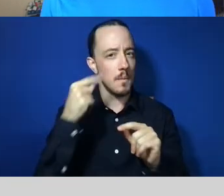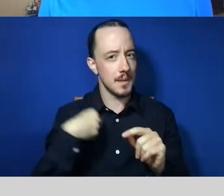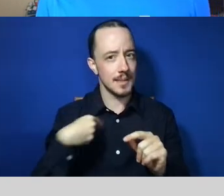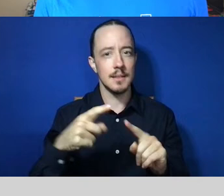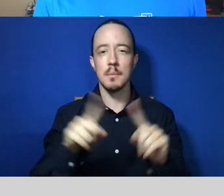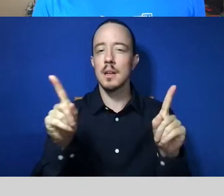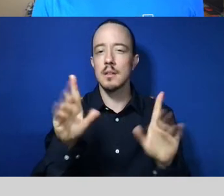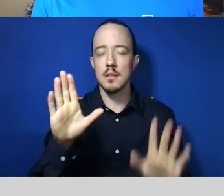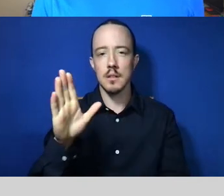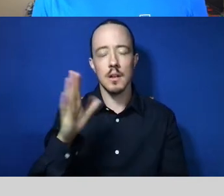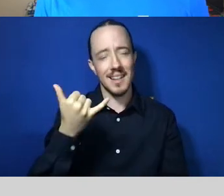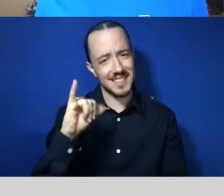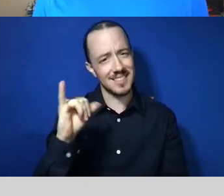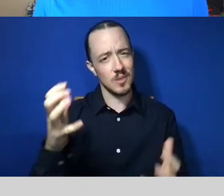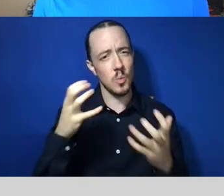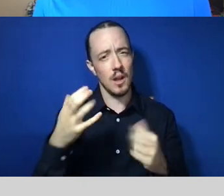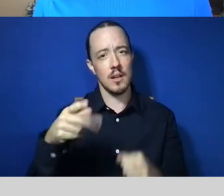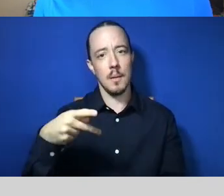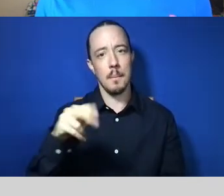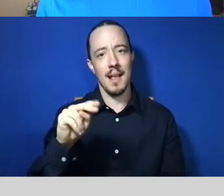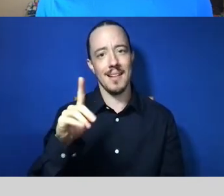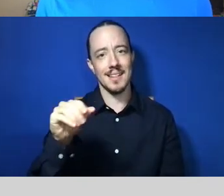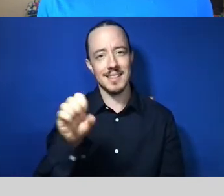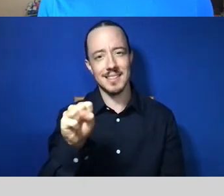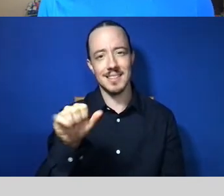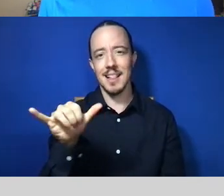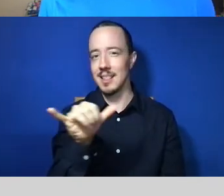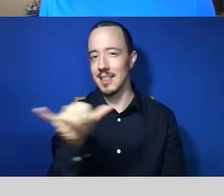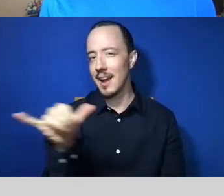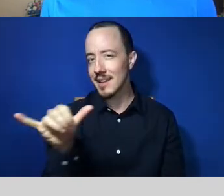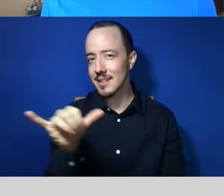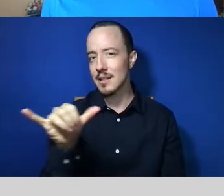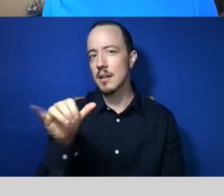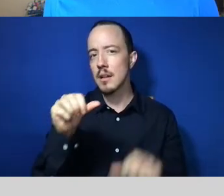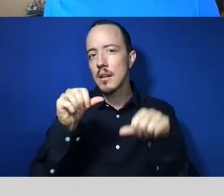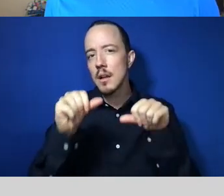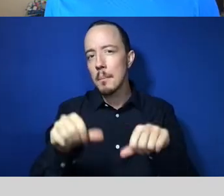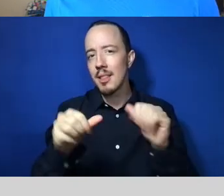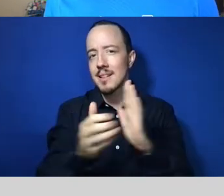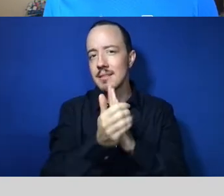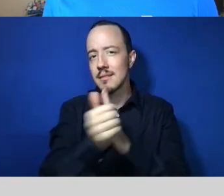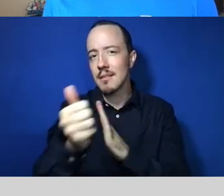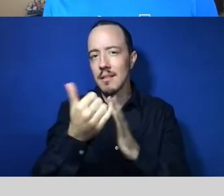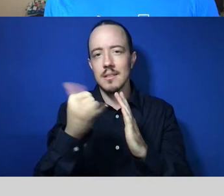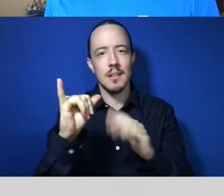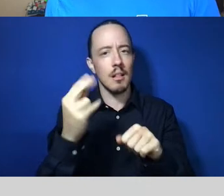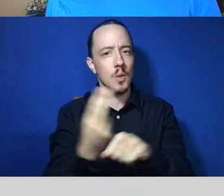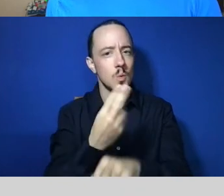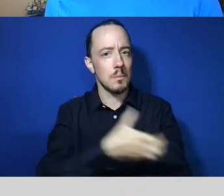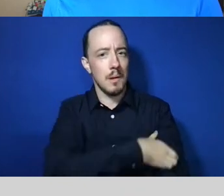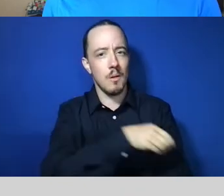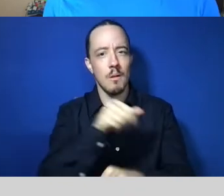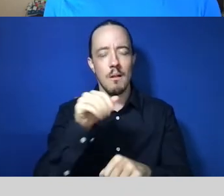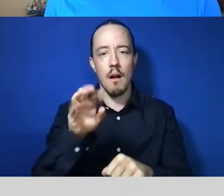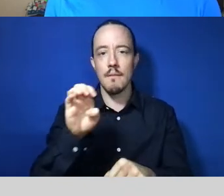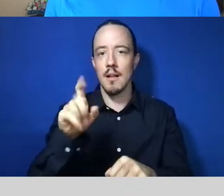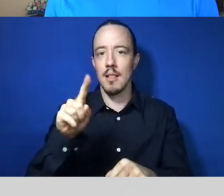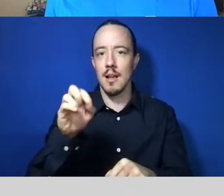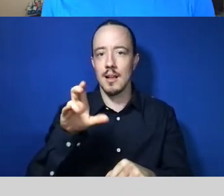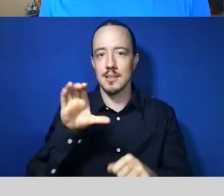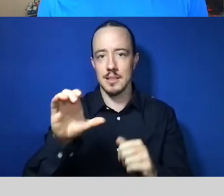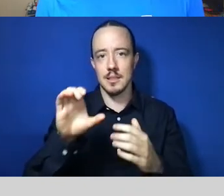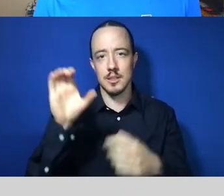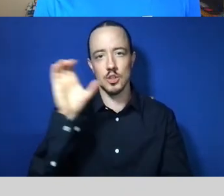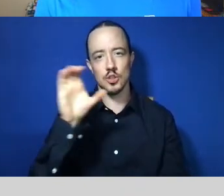to me, but I still wanted that Pandas-like capability, still leveraging the power